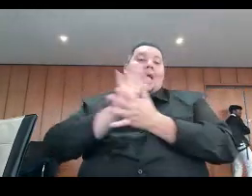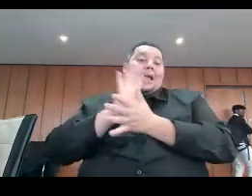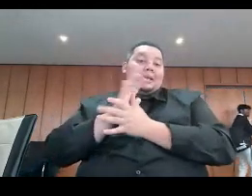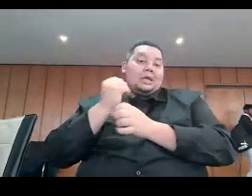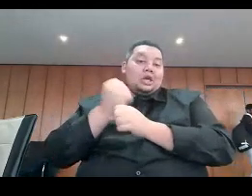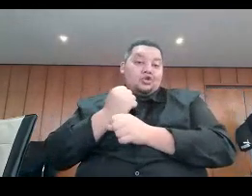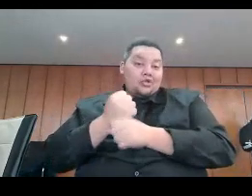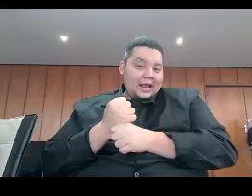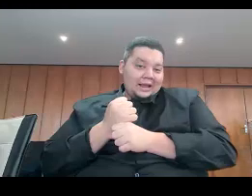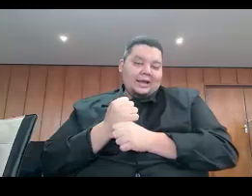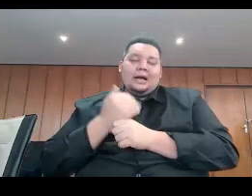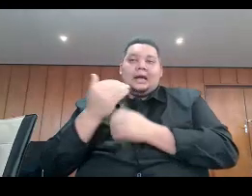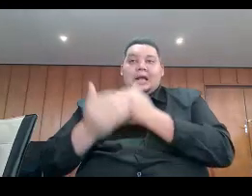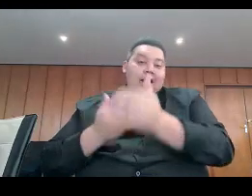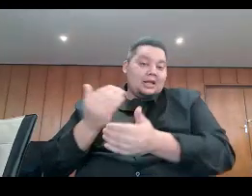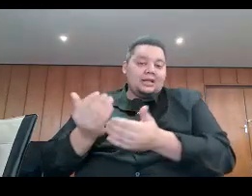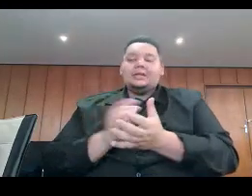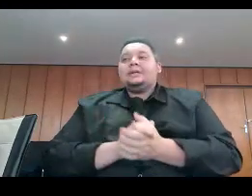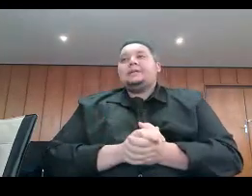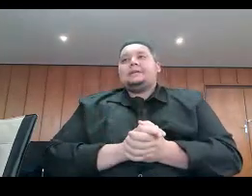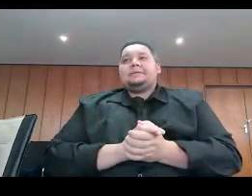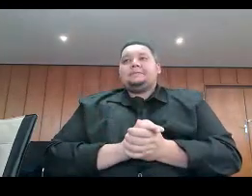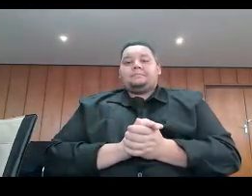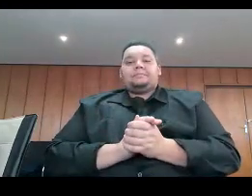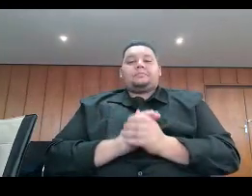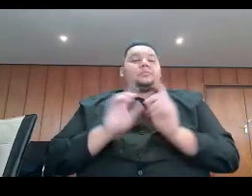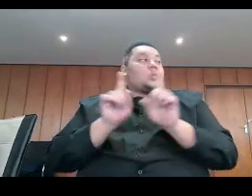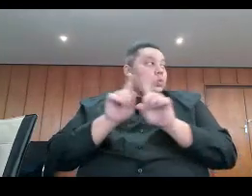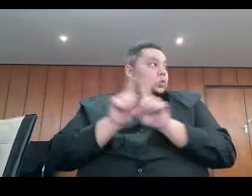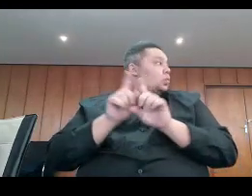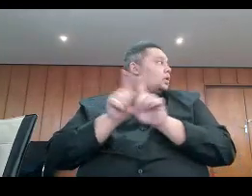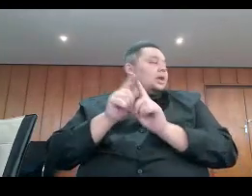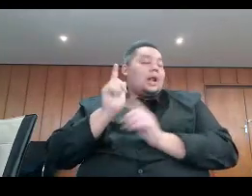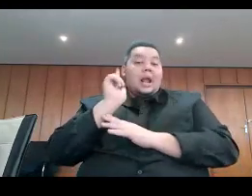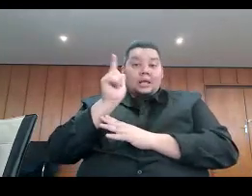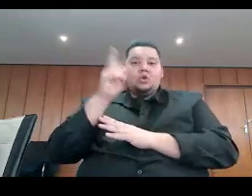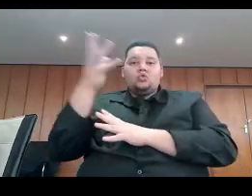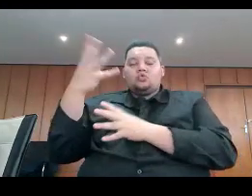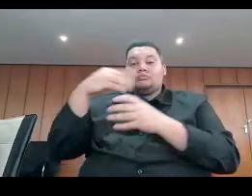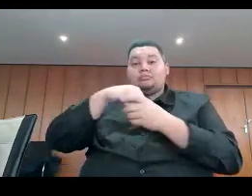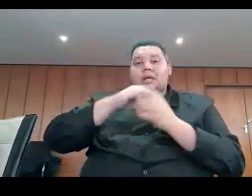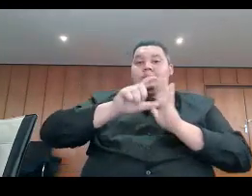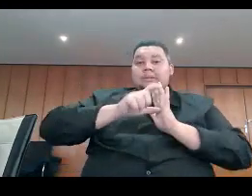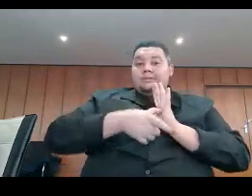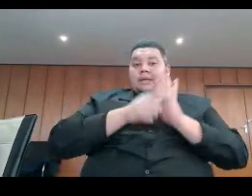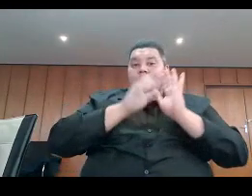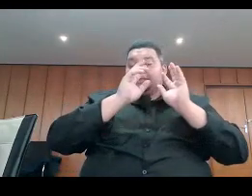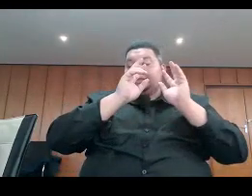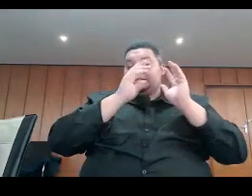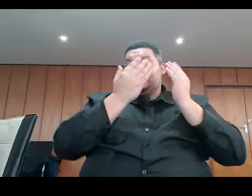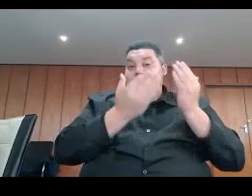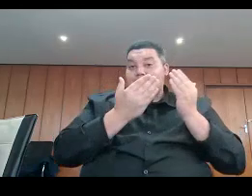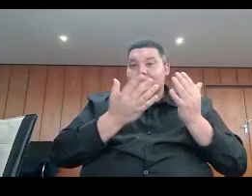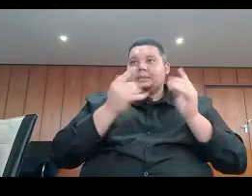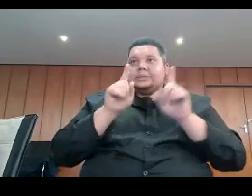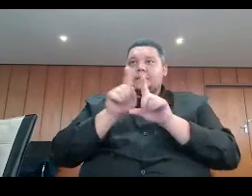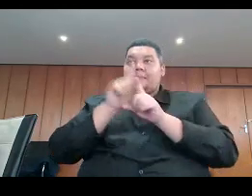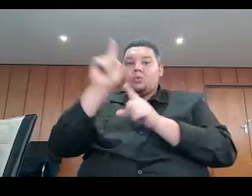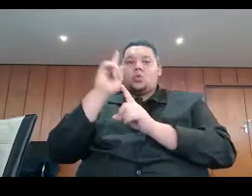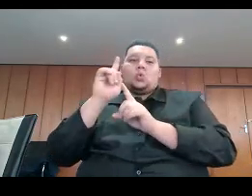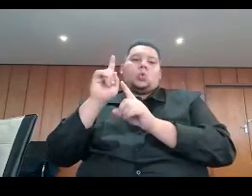right? You also have gone then later into disability studies, which is your home now. And you are the founder